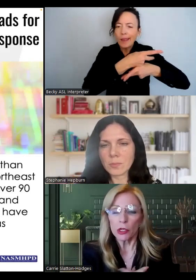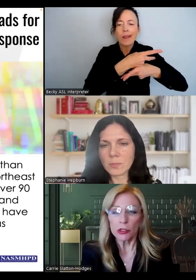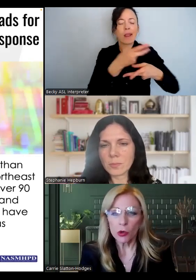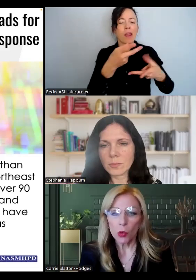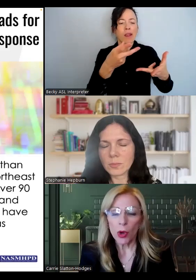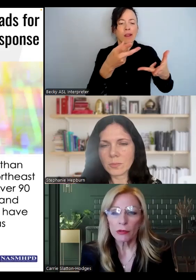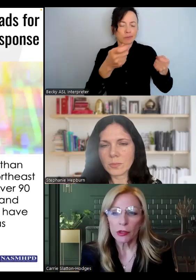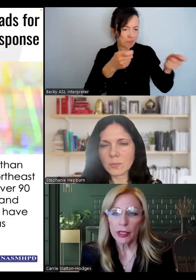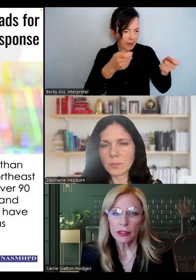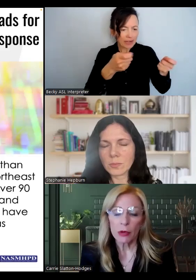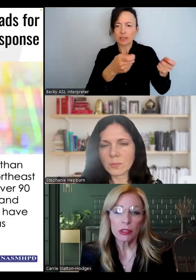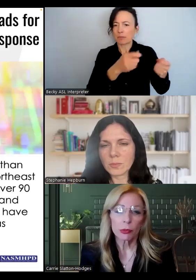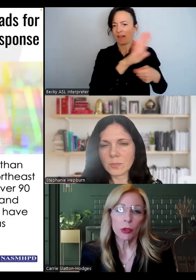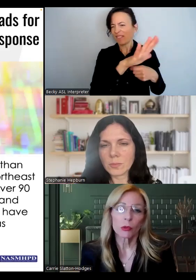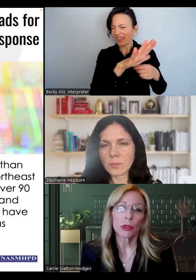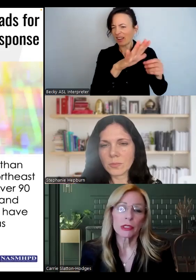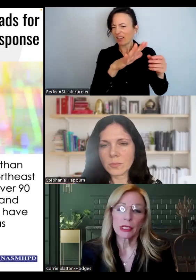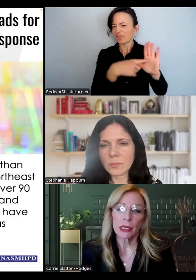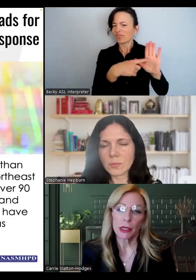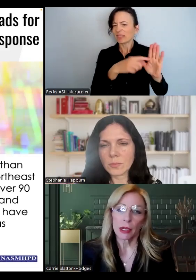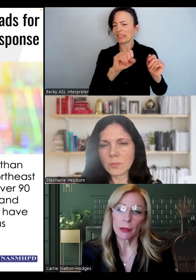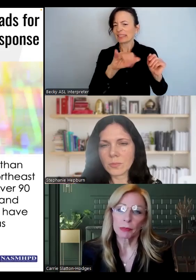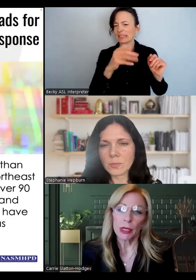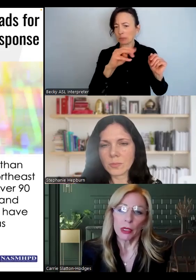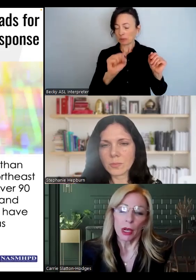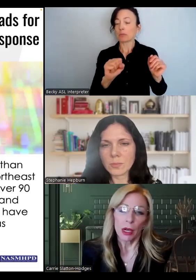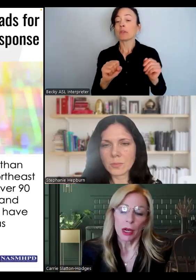symptoms. So one of the things that was important was to get